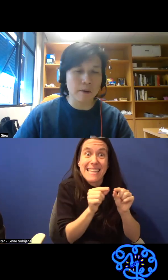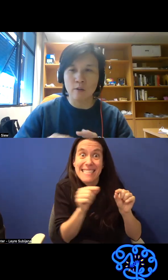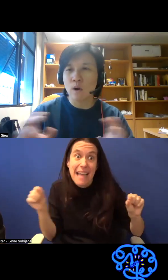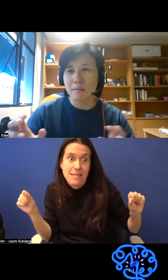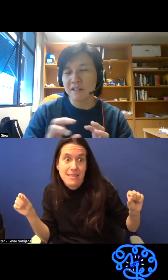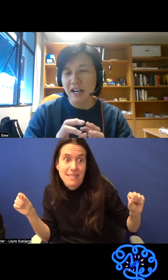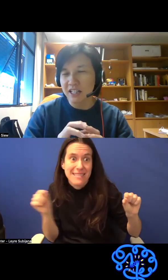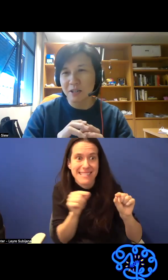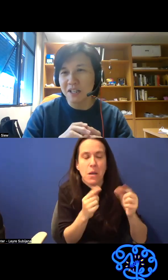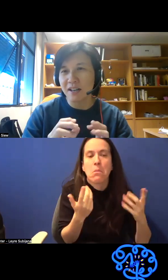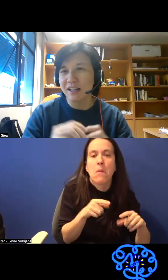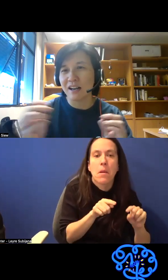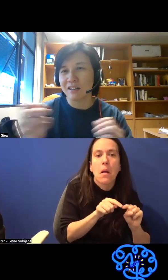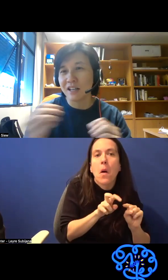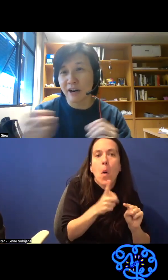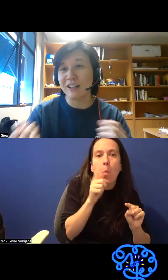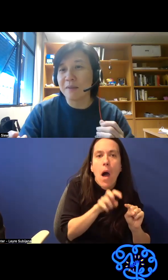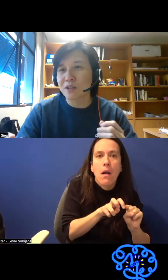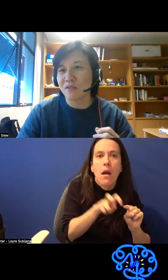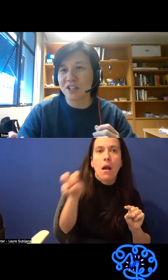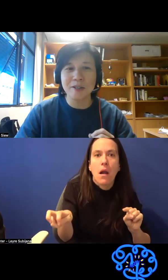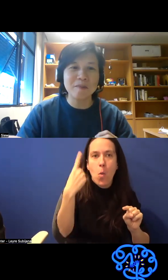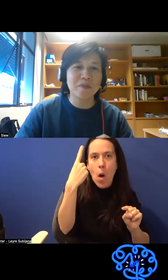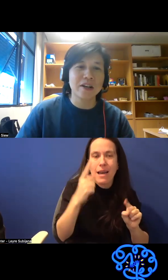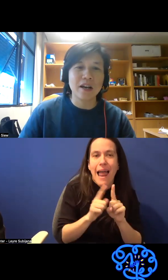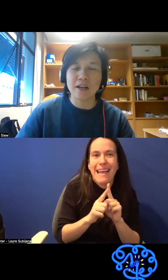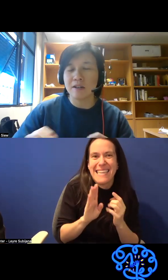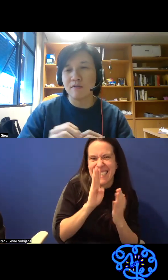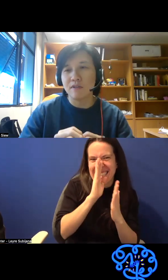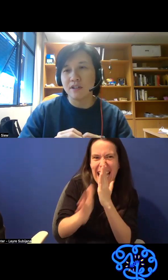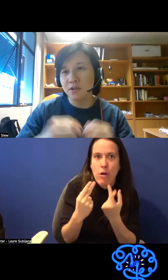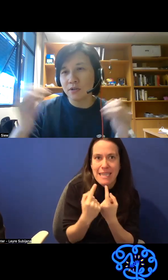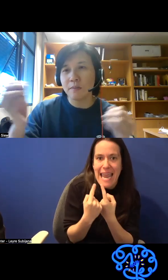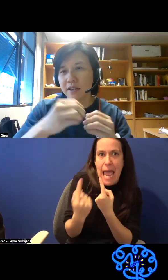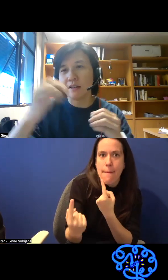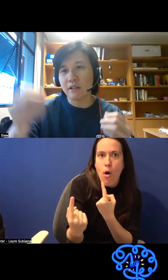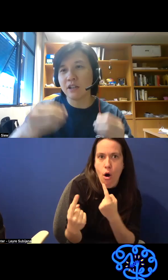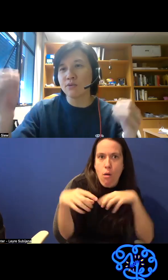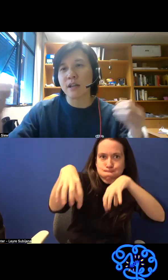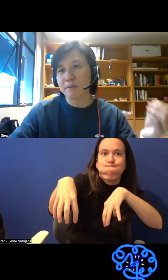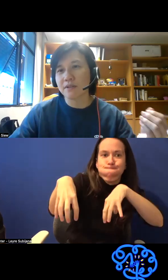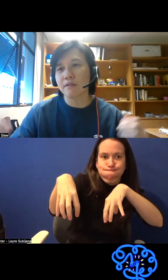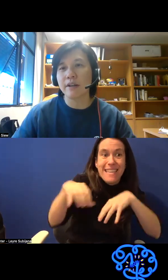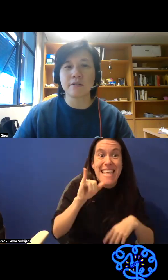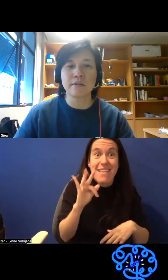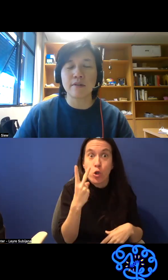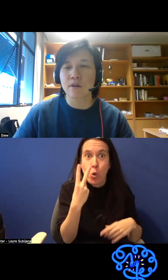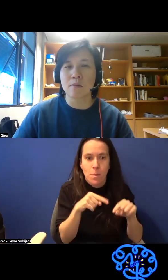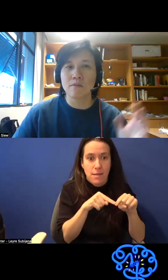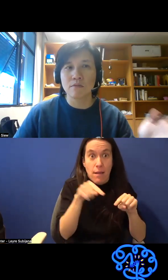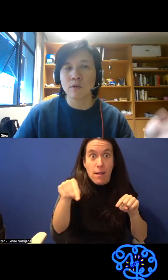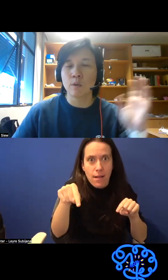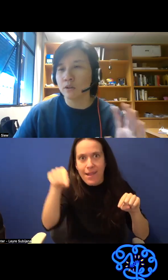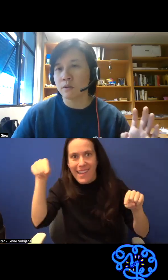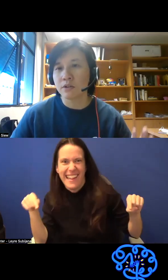separated by one, actually just means that they are direct neighbors of each other. And then if it's two, it means that you need two steps, right, to get